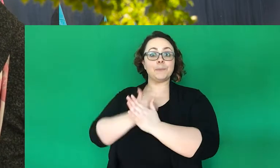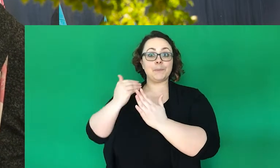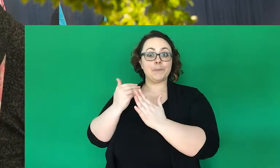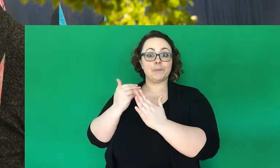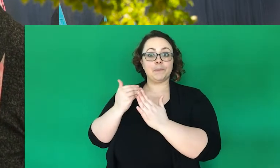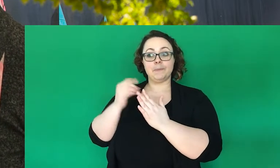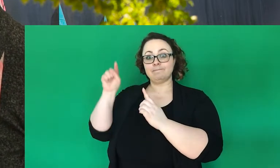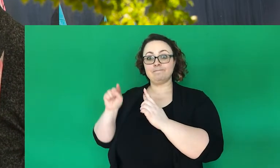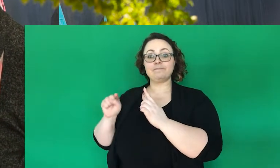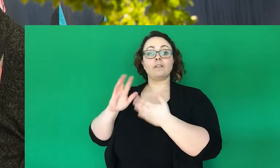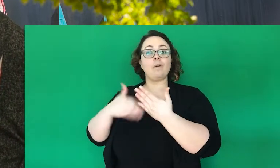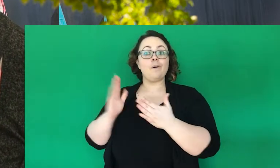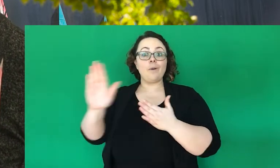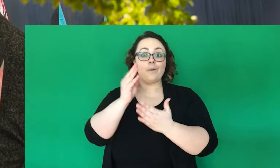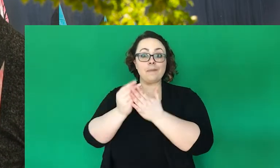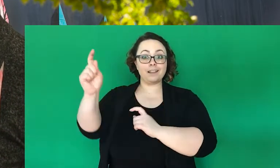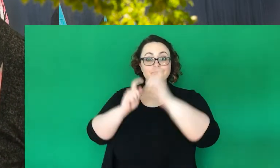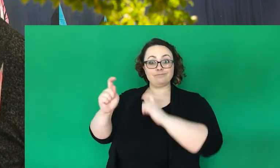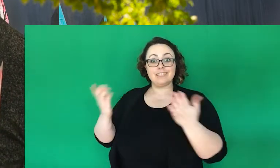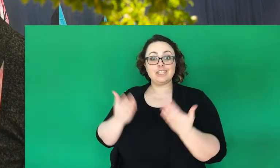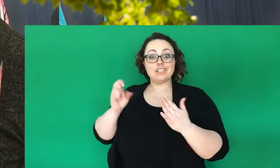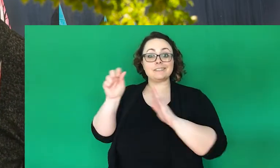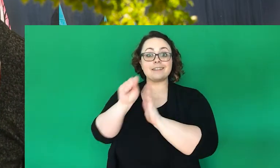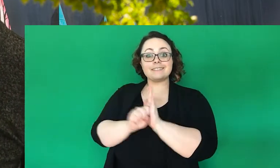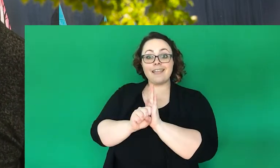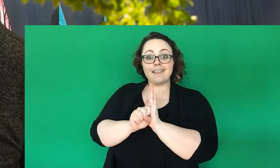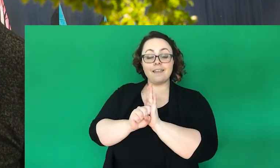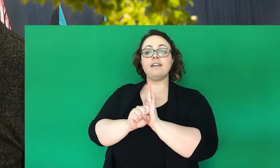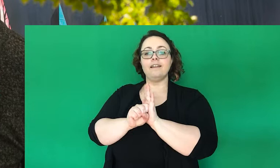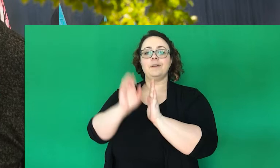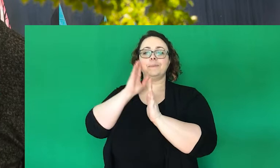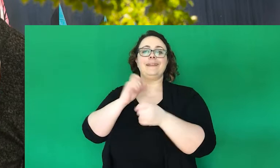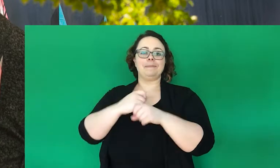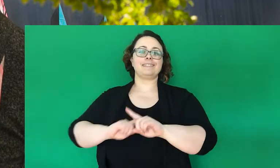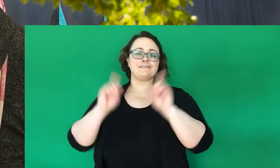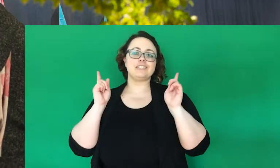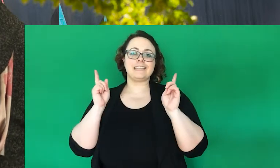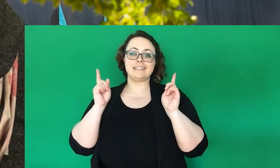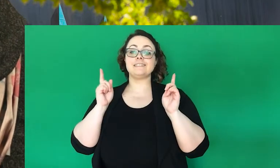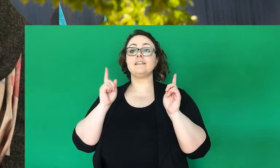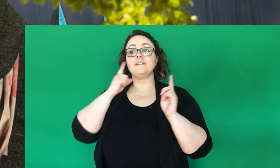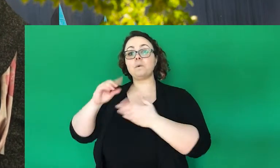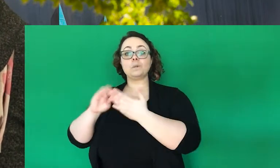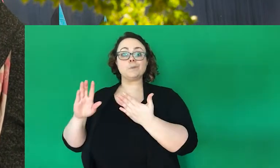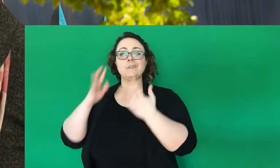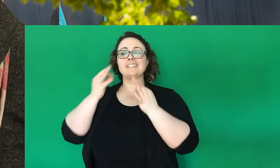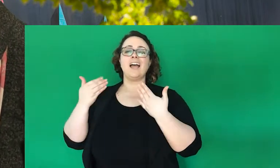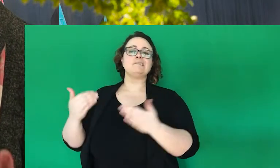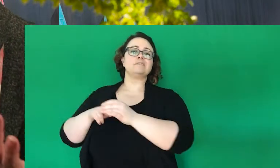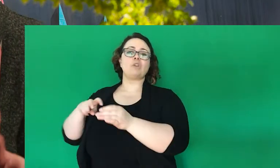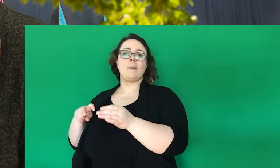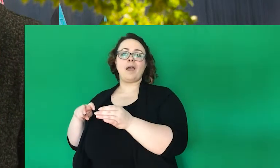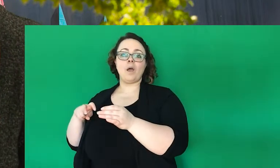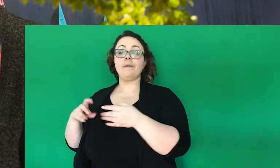like our new ones, and every dollar that you contribute to Sacramento State makes the difference between a